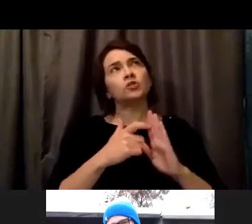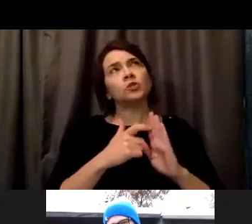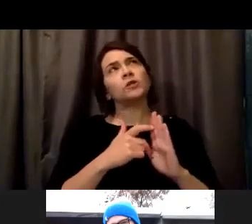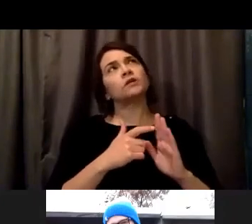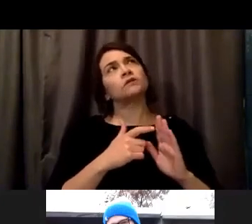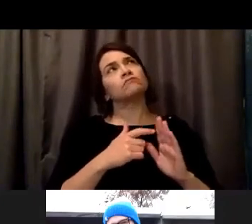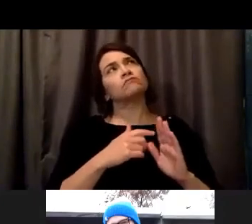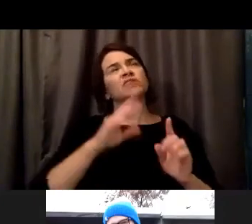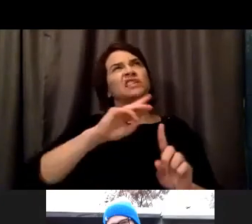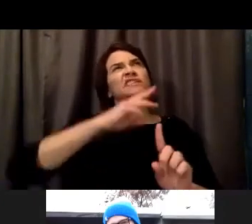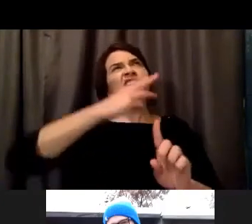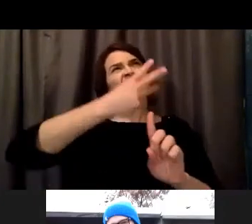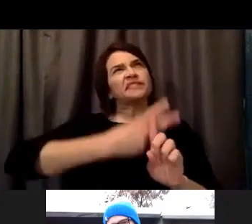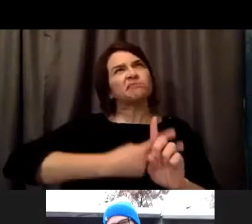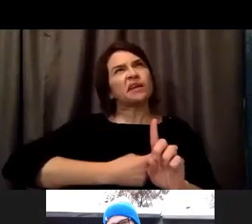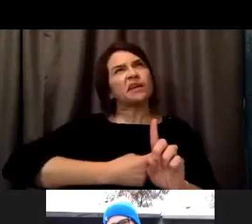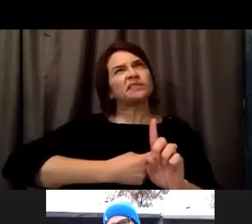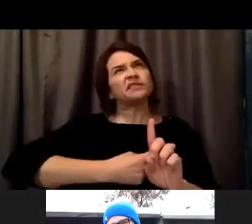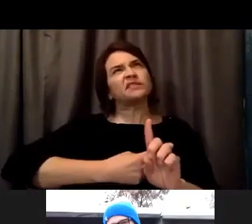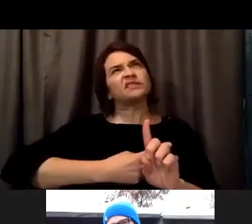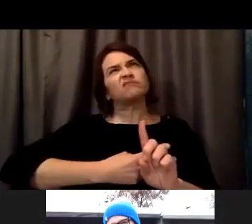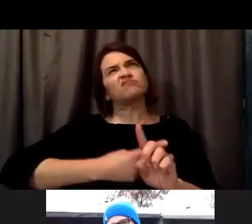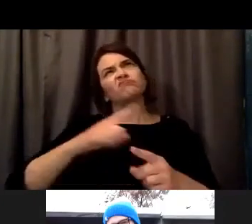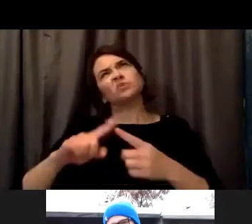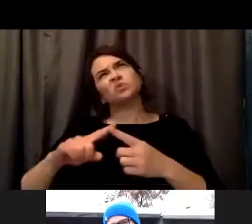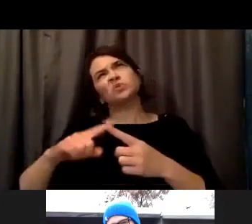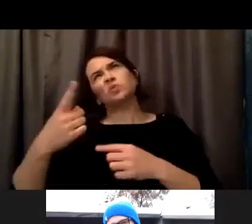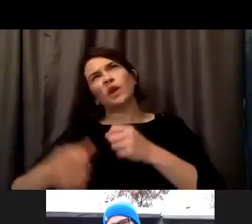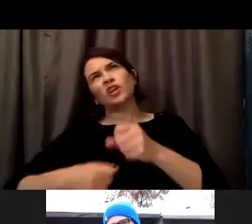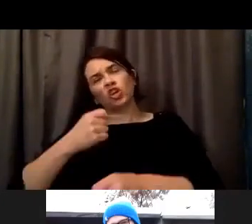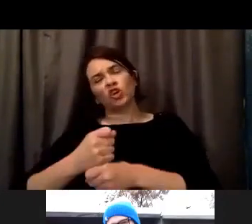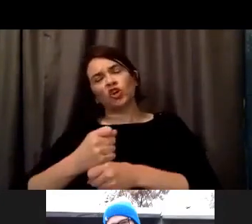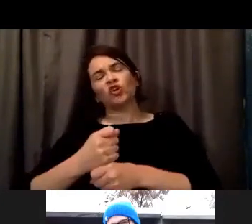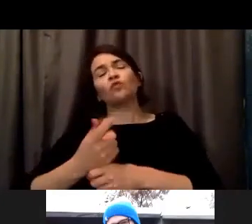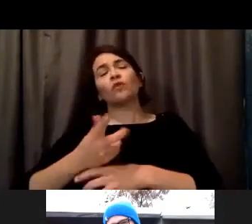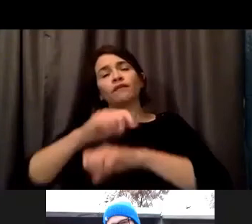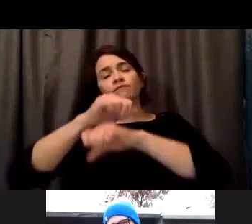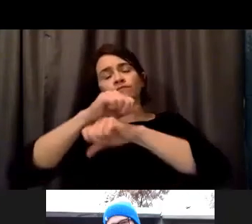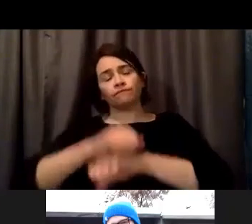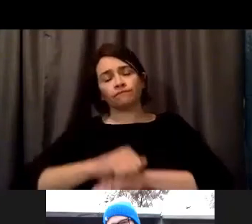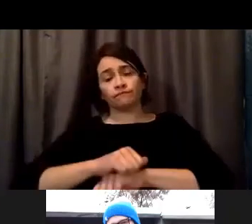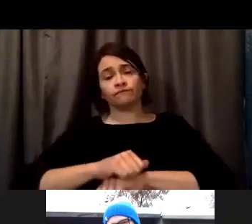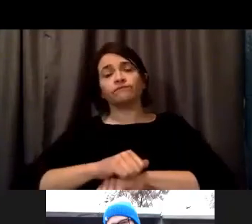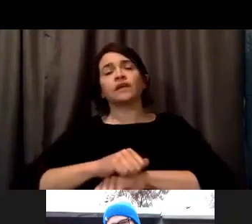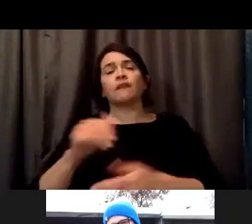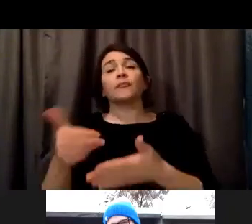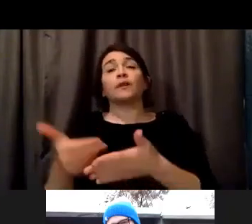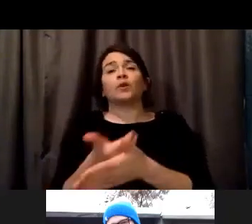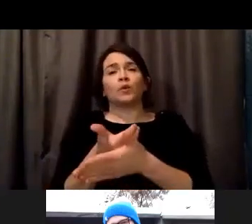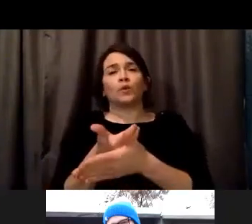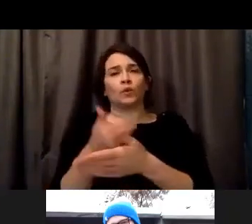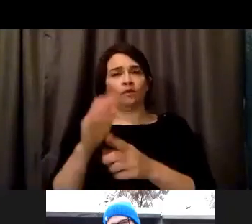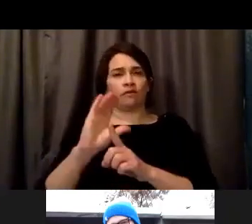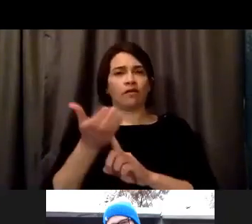before I became acclimated with the new culture. Again, I say the word new culture because at that time,